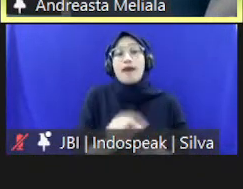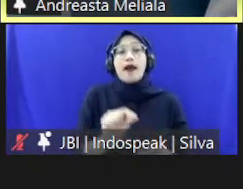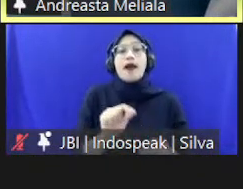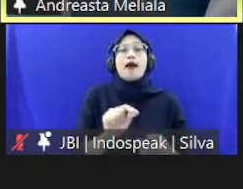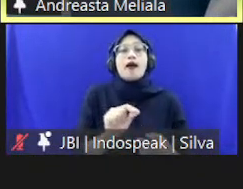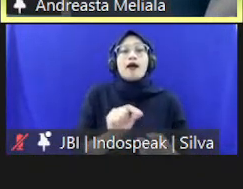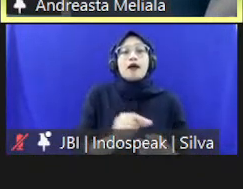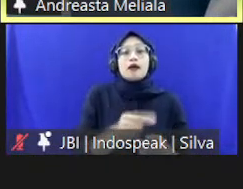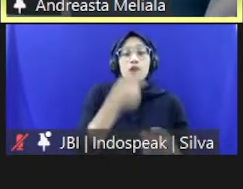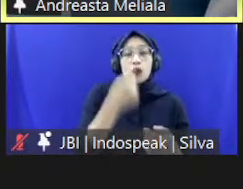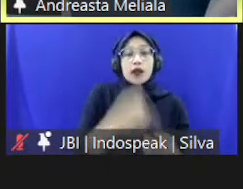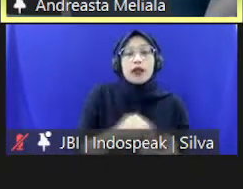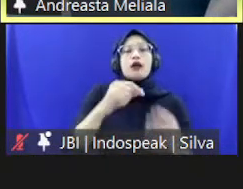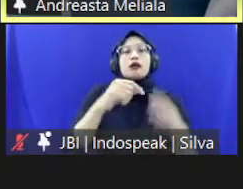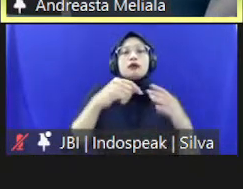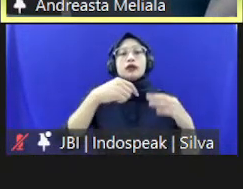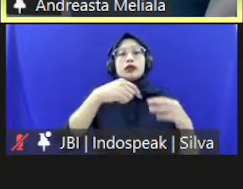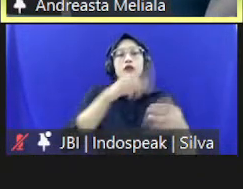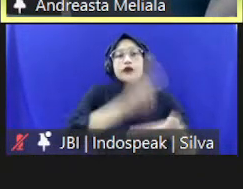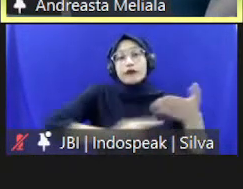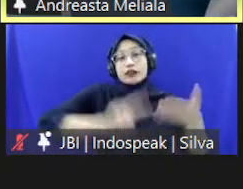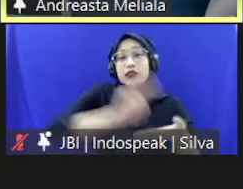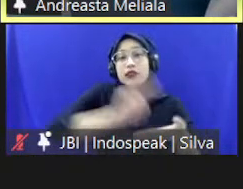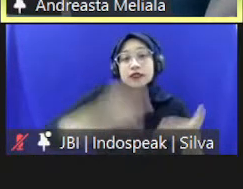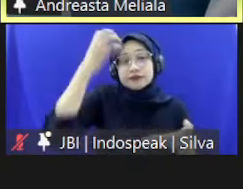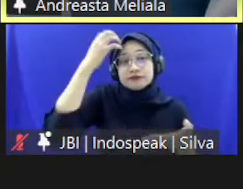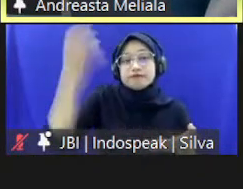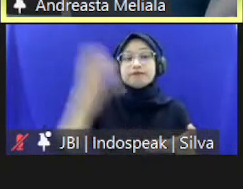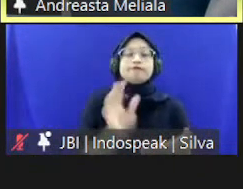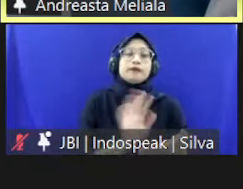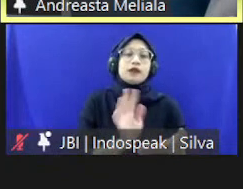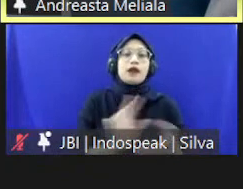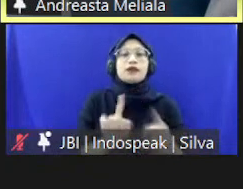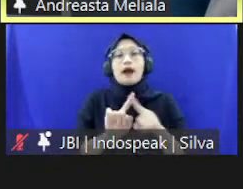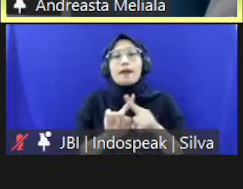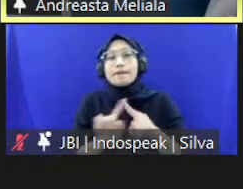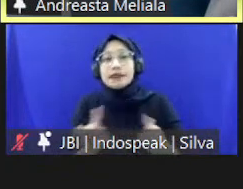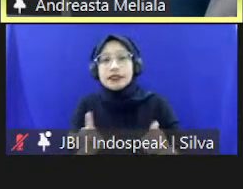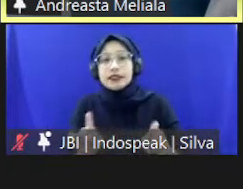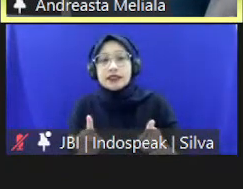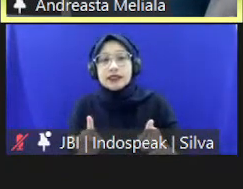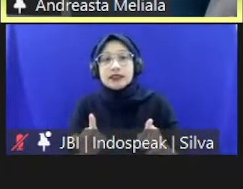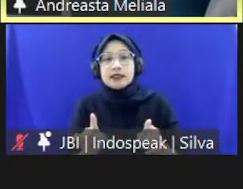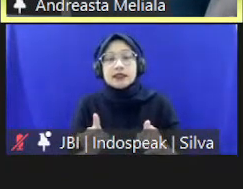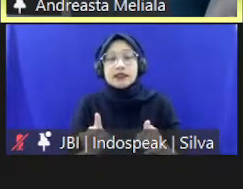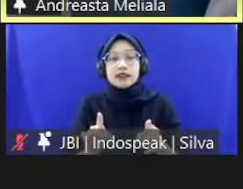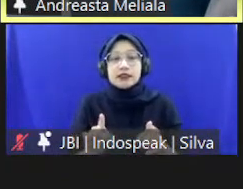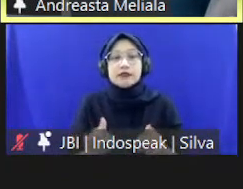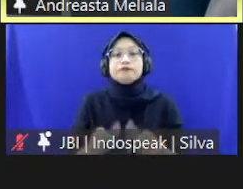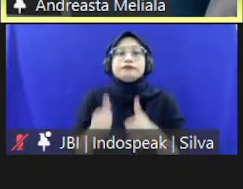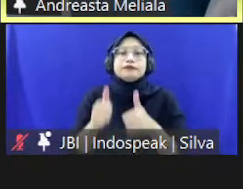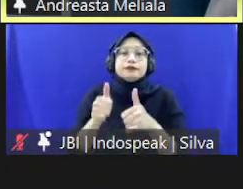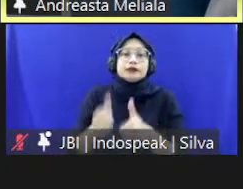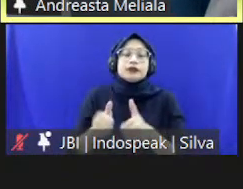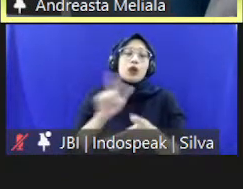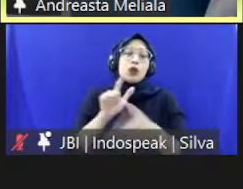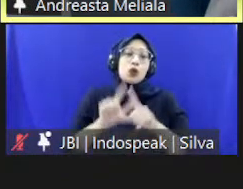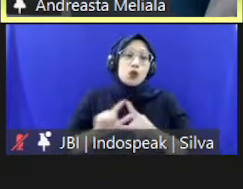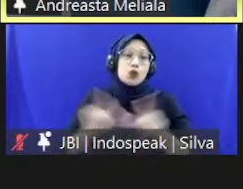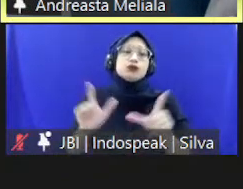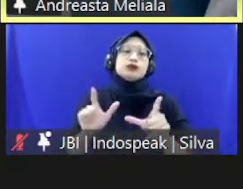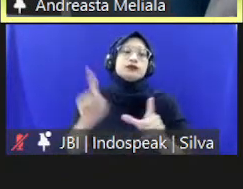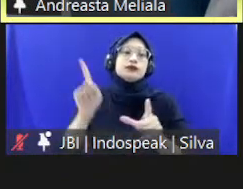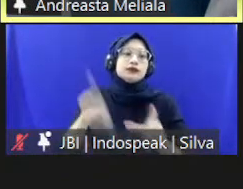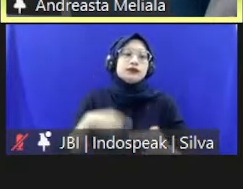by the private sectors, but none of the private sector can produce medical specialists. And